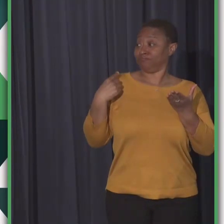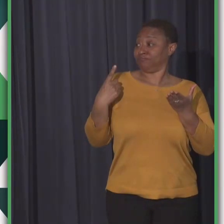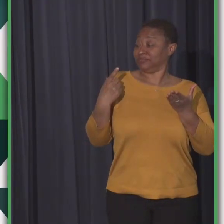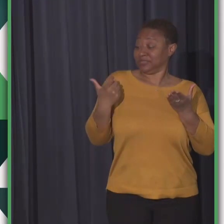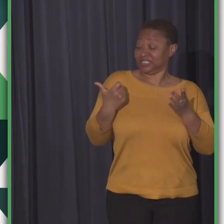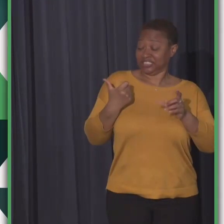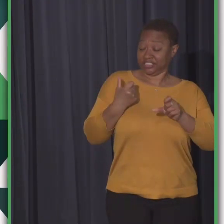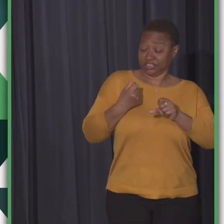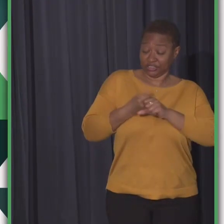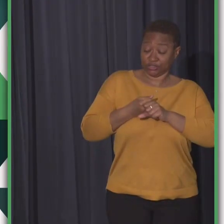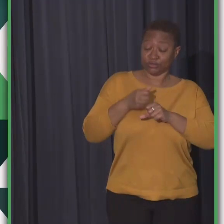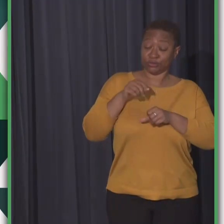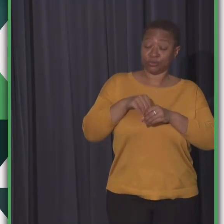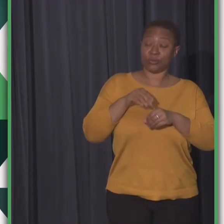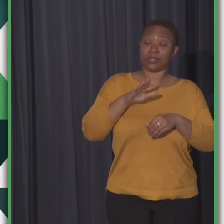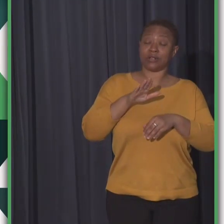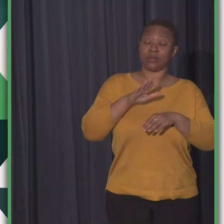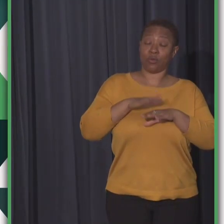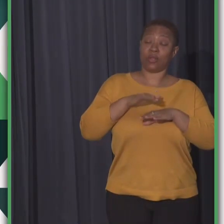served honorably